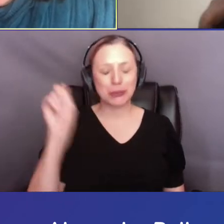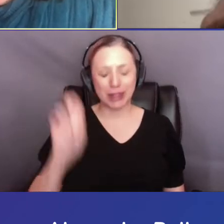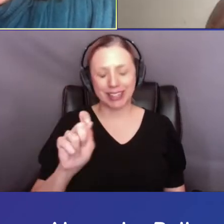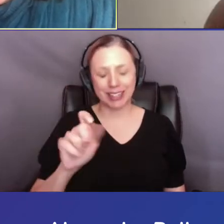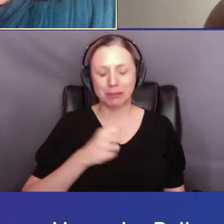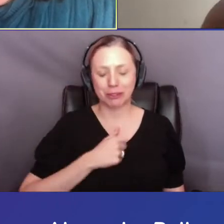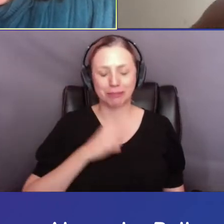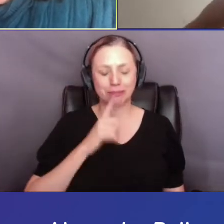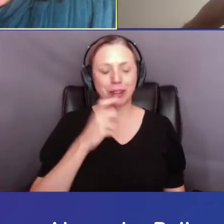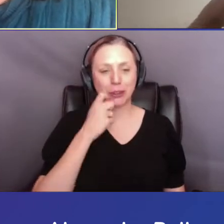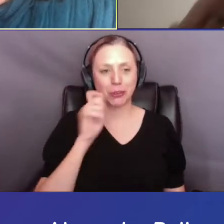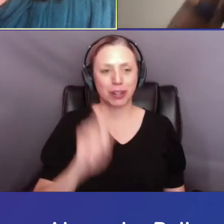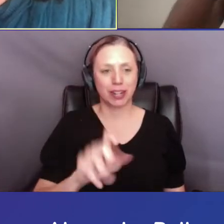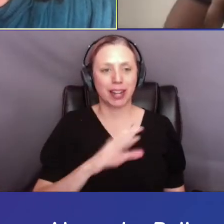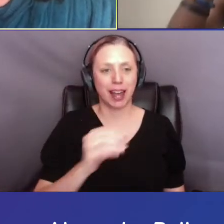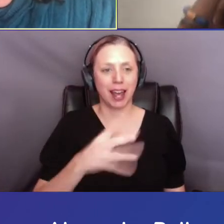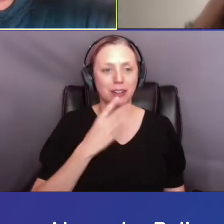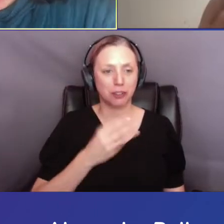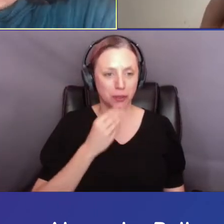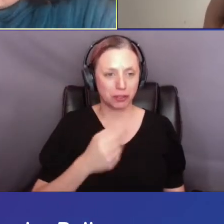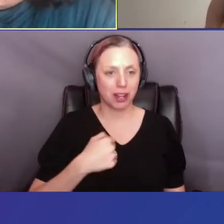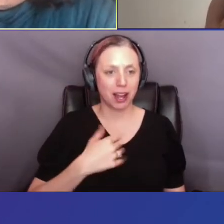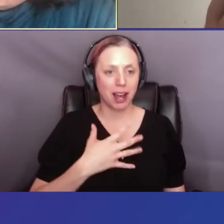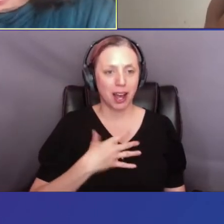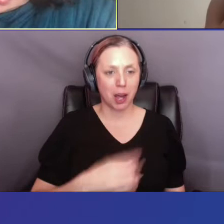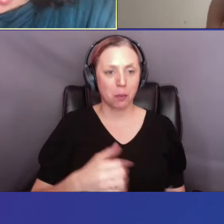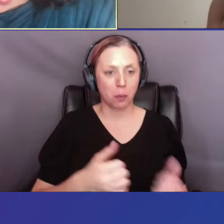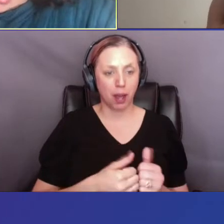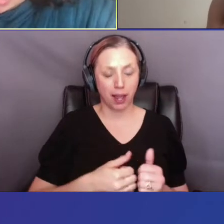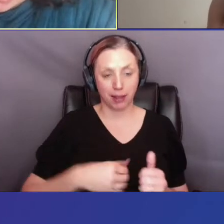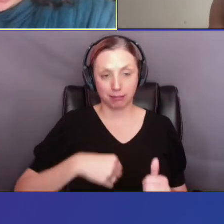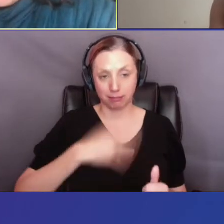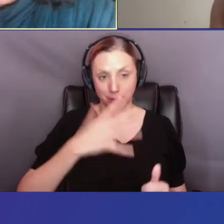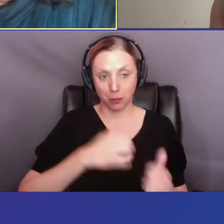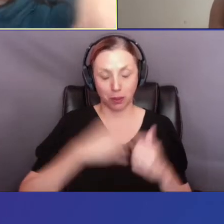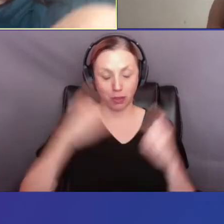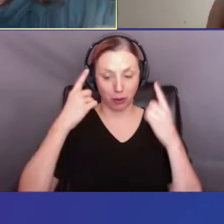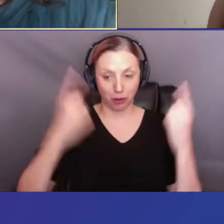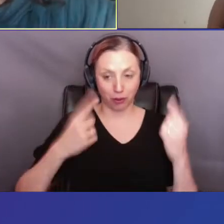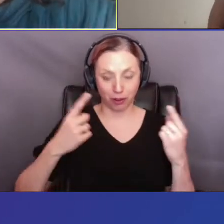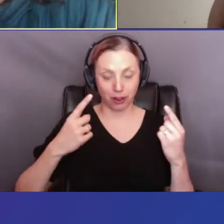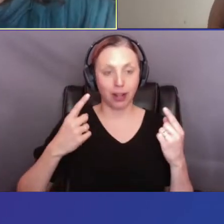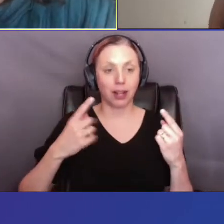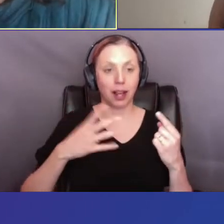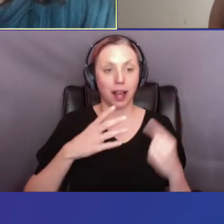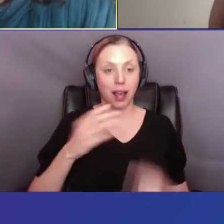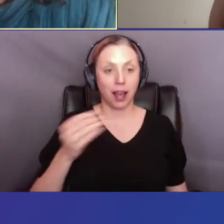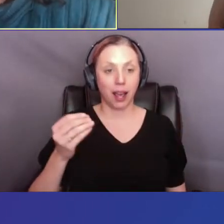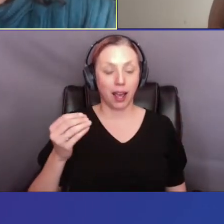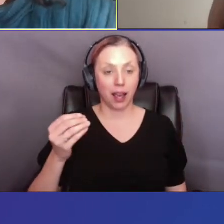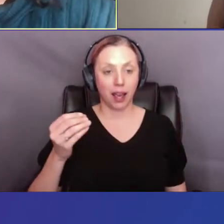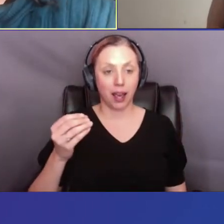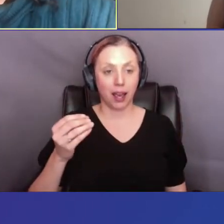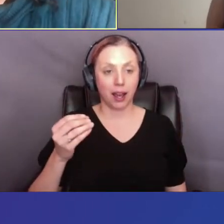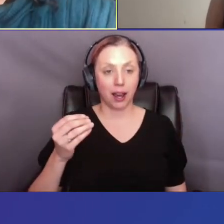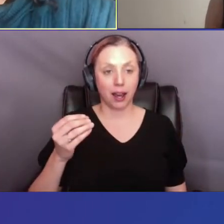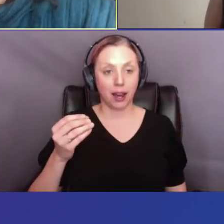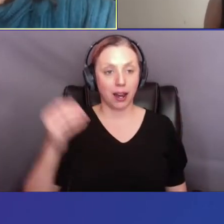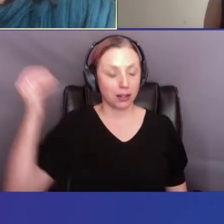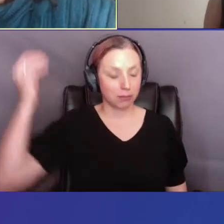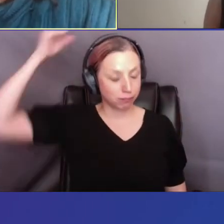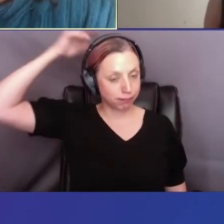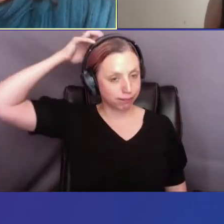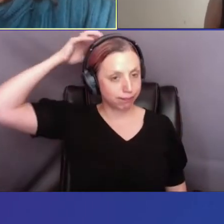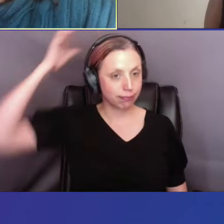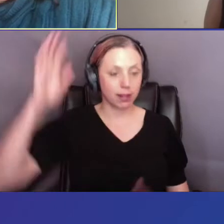with curly reddish hair and a very messy top knot, and with a blurry background behind